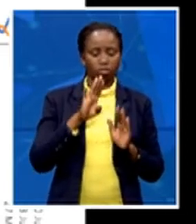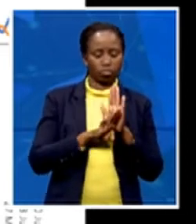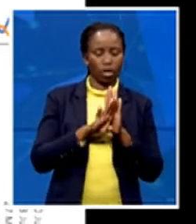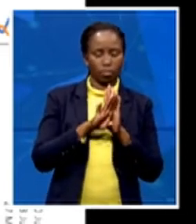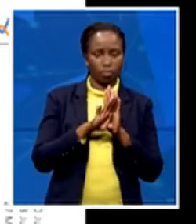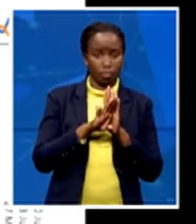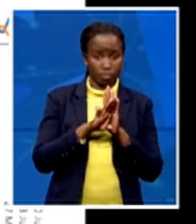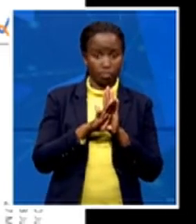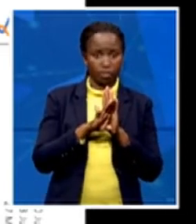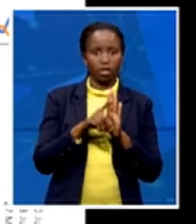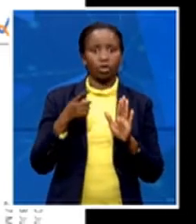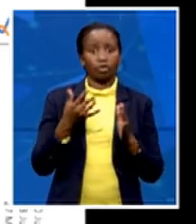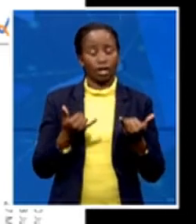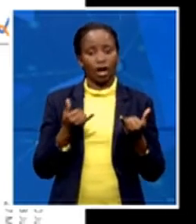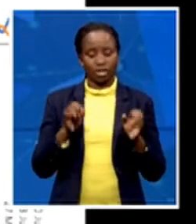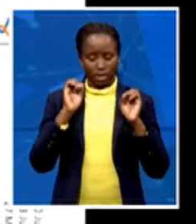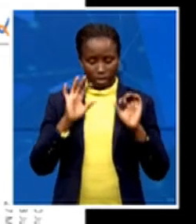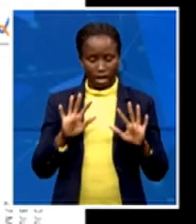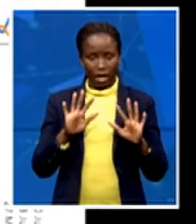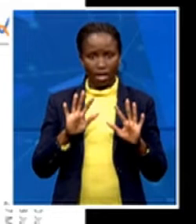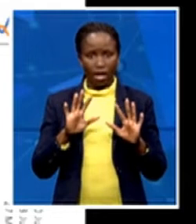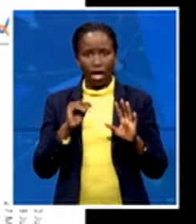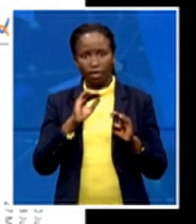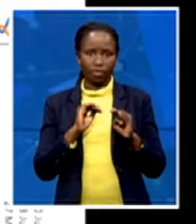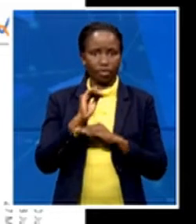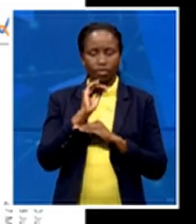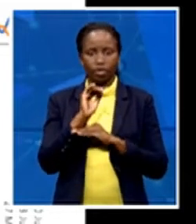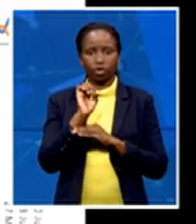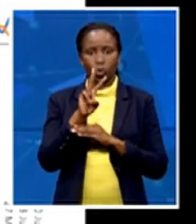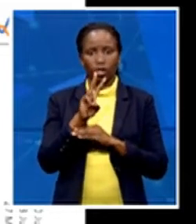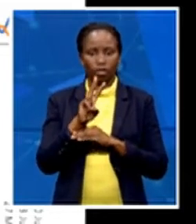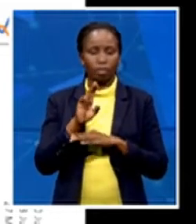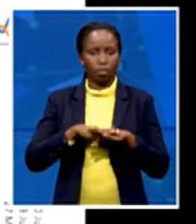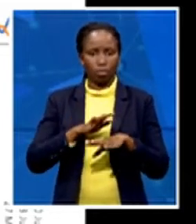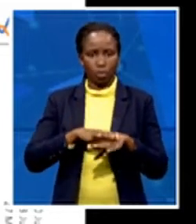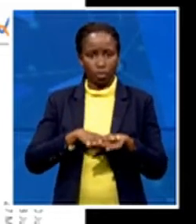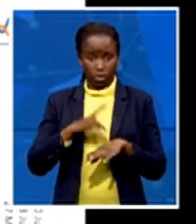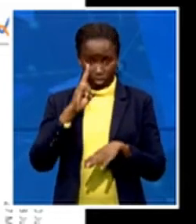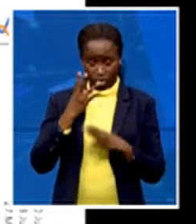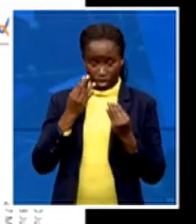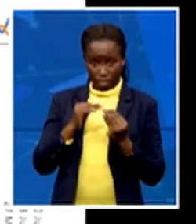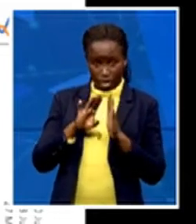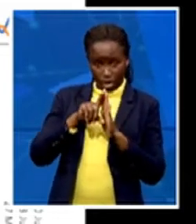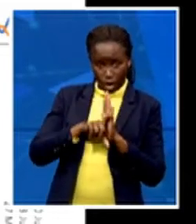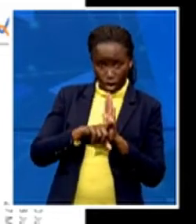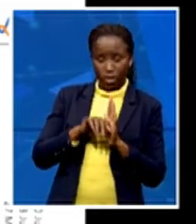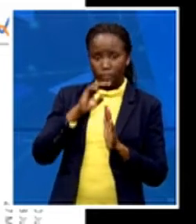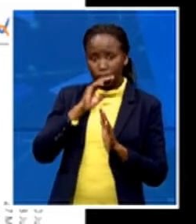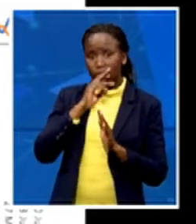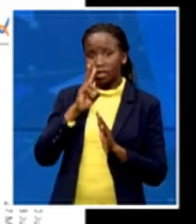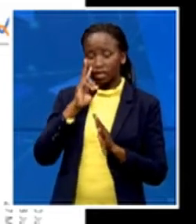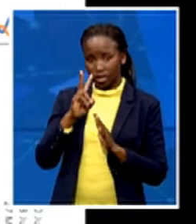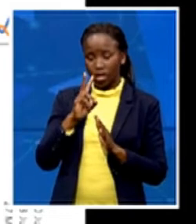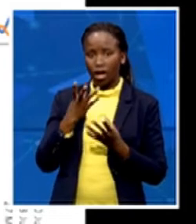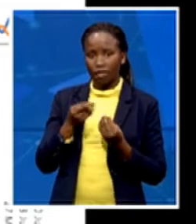rise to 12 new cases. If your reproduction number is below 1, then your active cases, 10 new active cases give you less than 10 cases, you know that you're decreasing